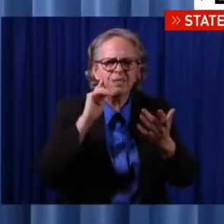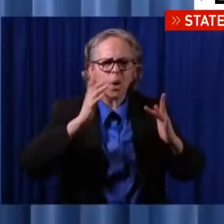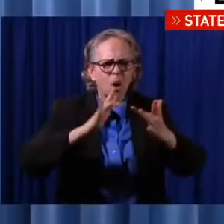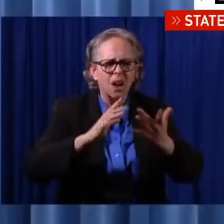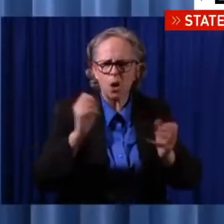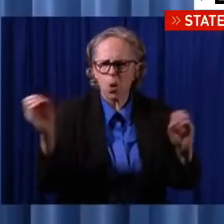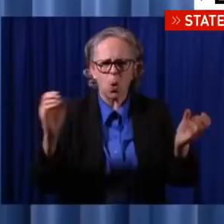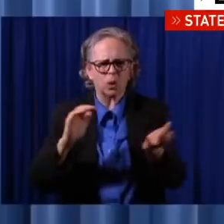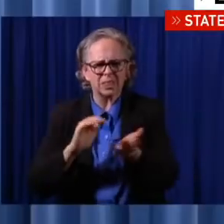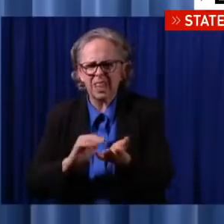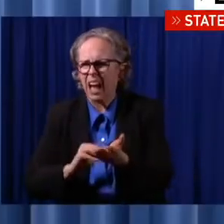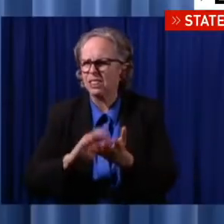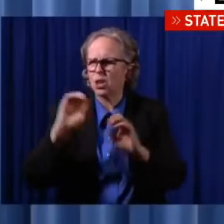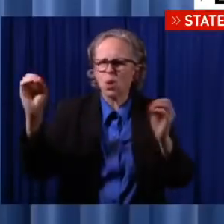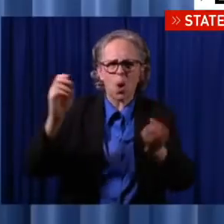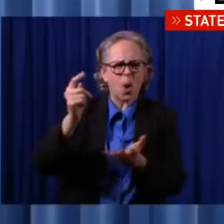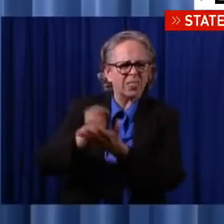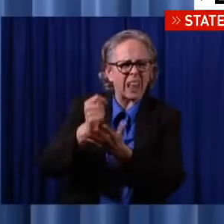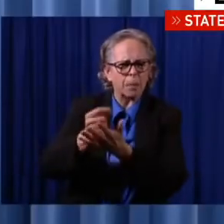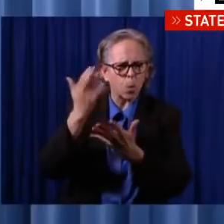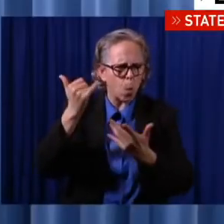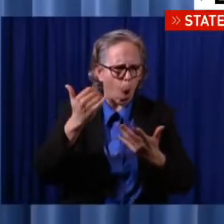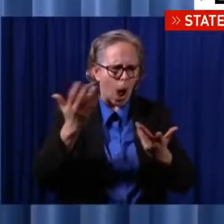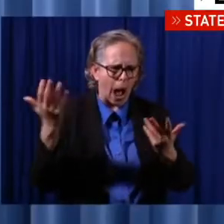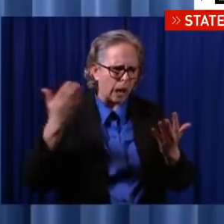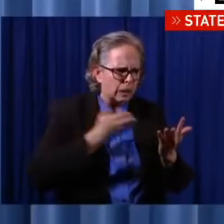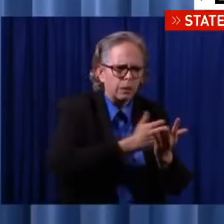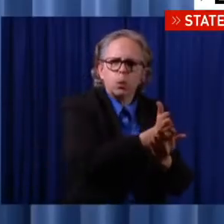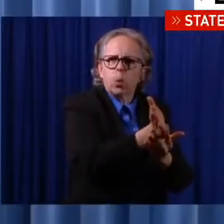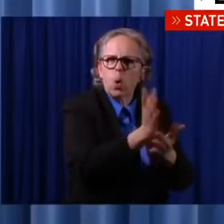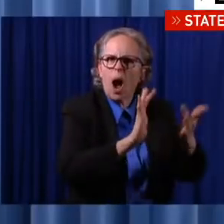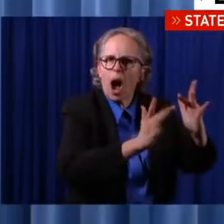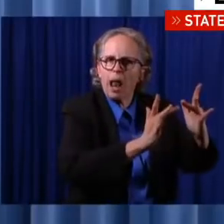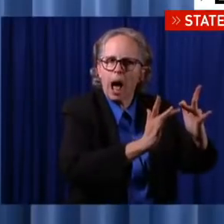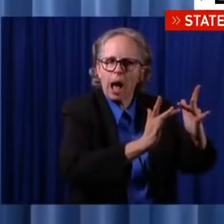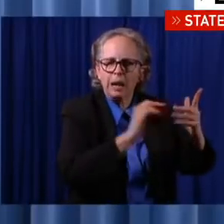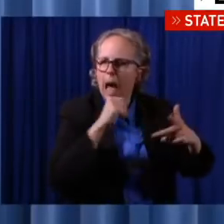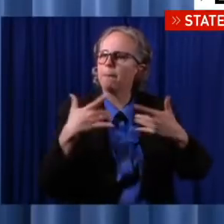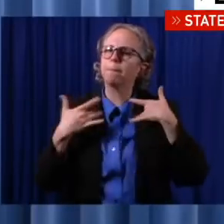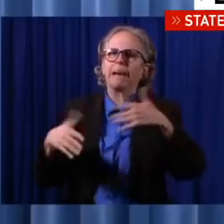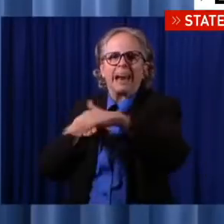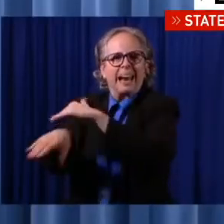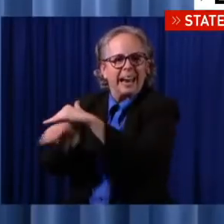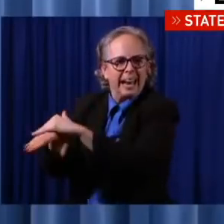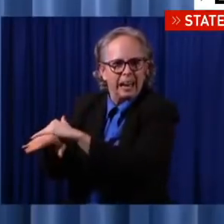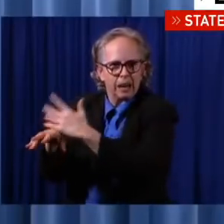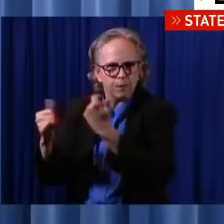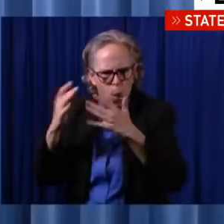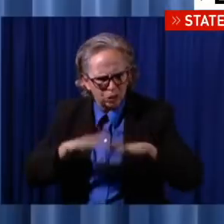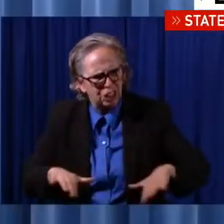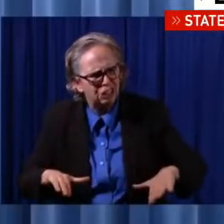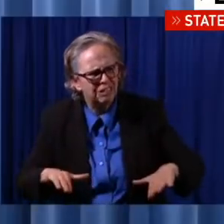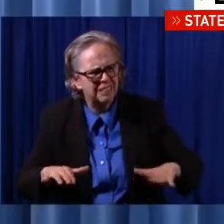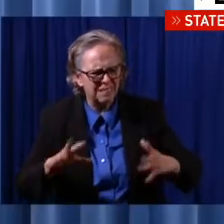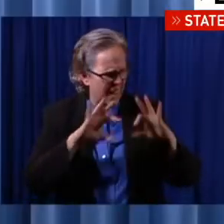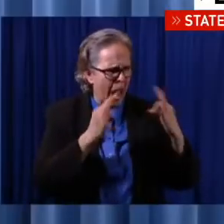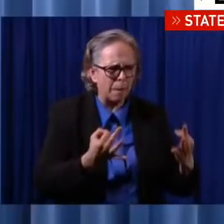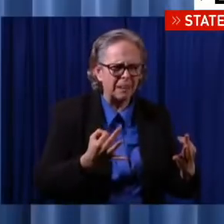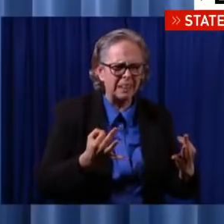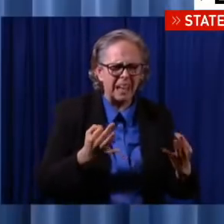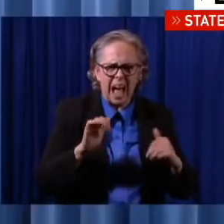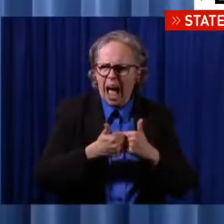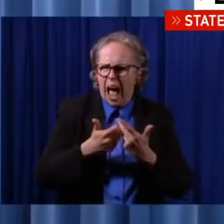others, such as those in foster care and those in residential settings, the pandemic separated them from their families and their loved